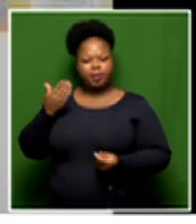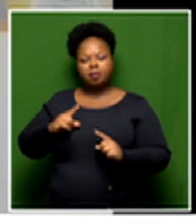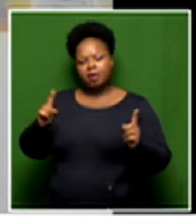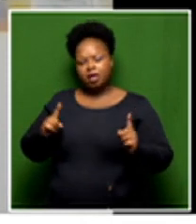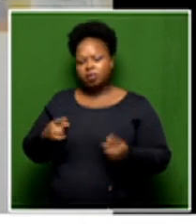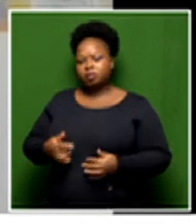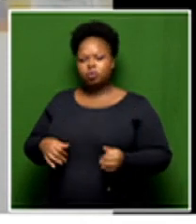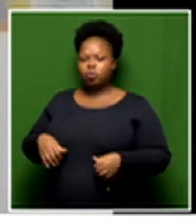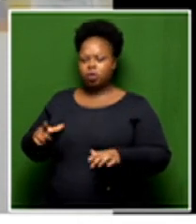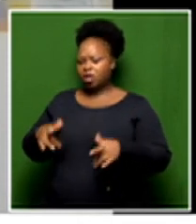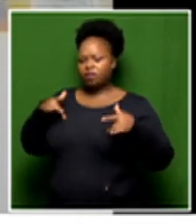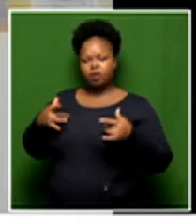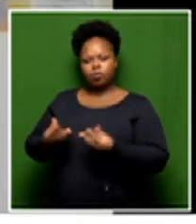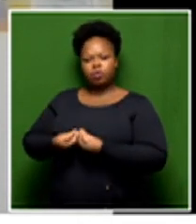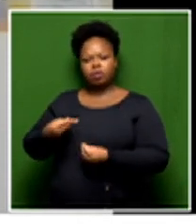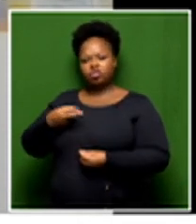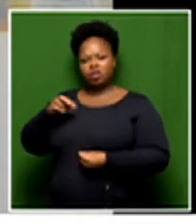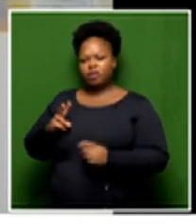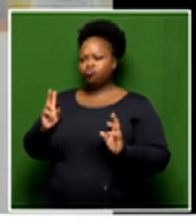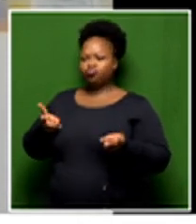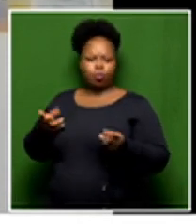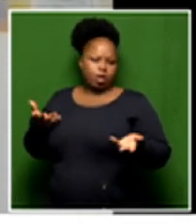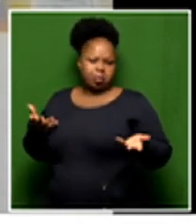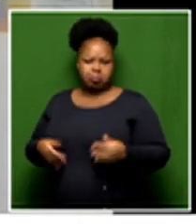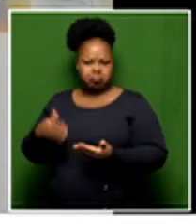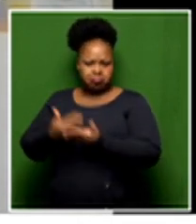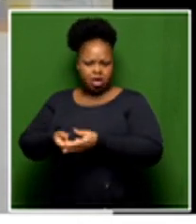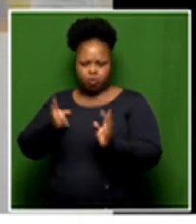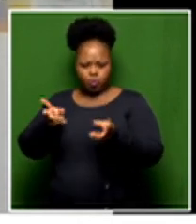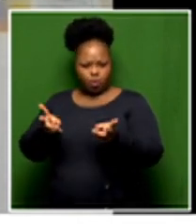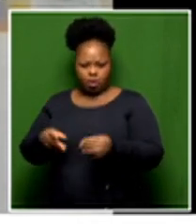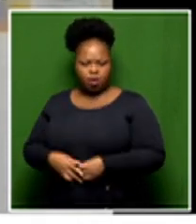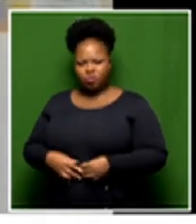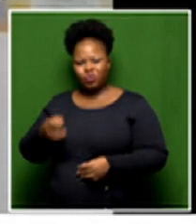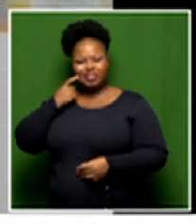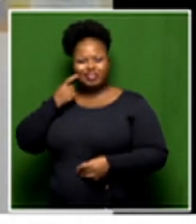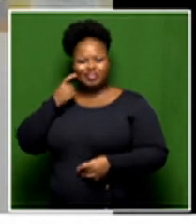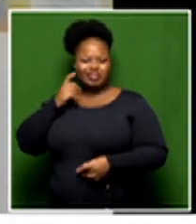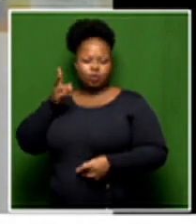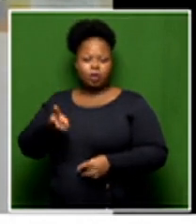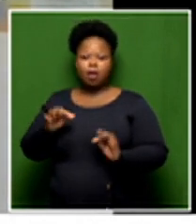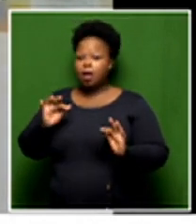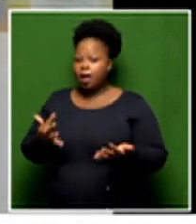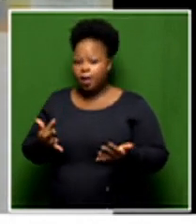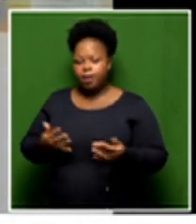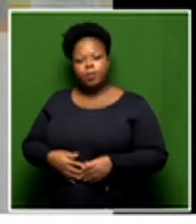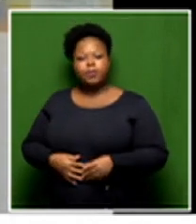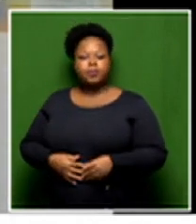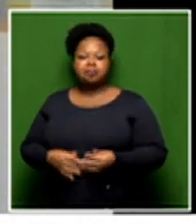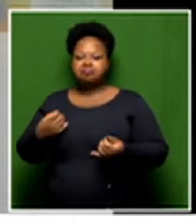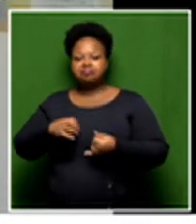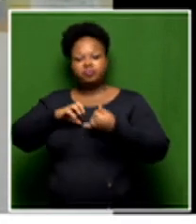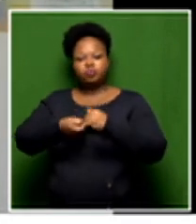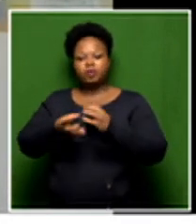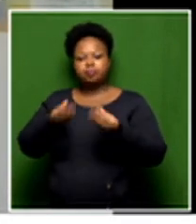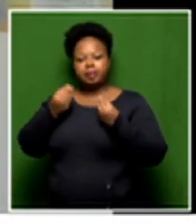living with HIV normalize. We can normalize it and make it easier by either finding